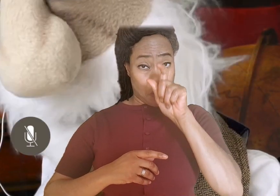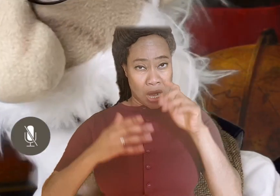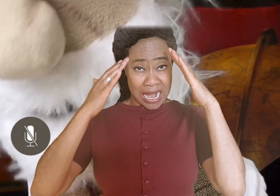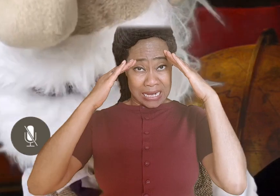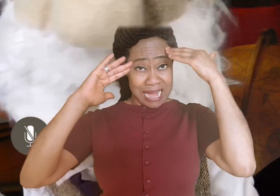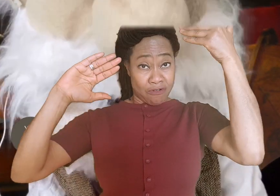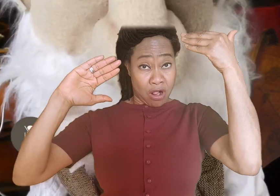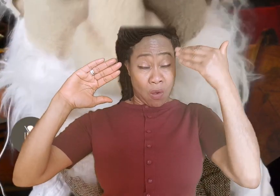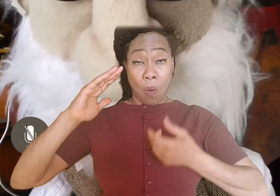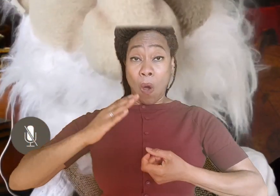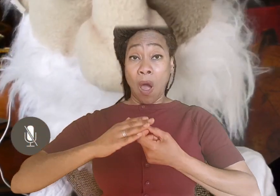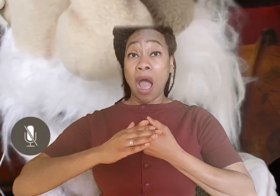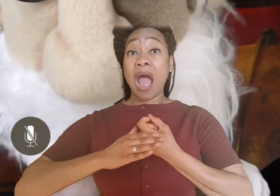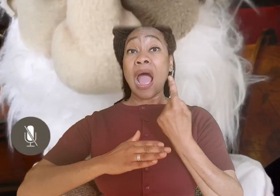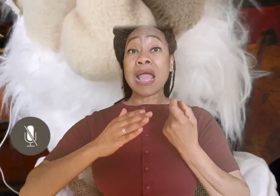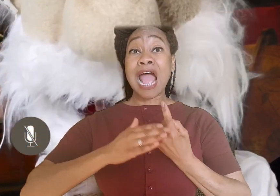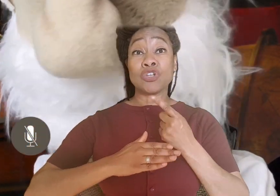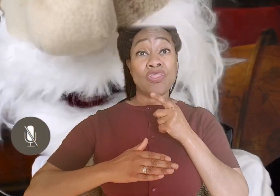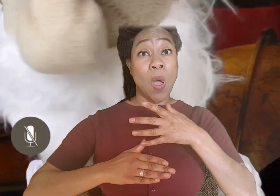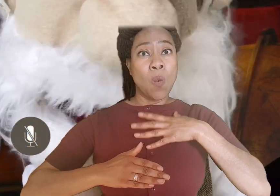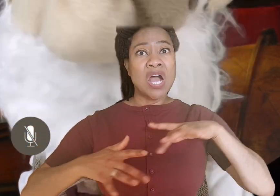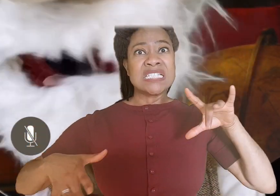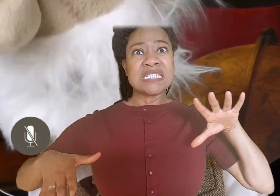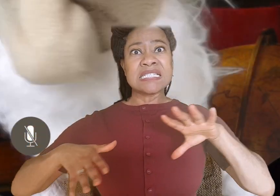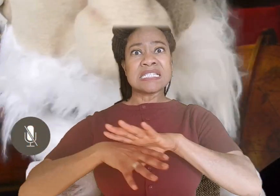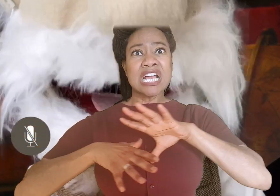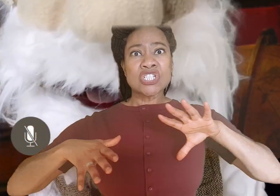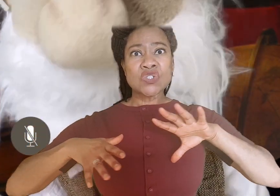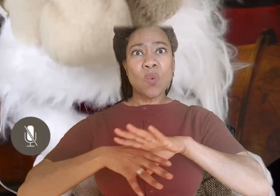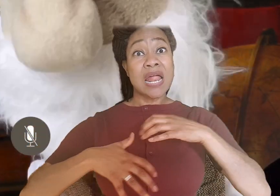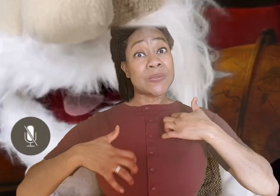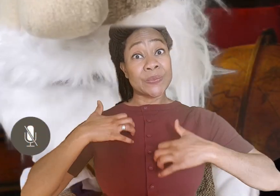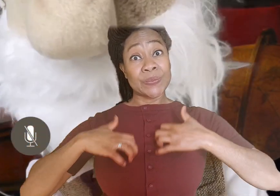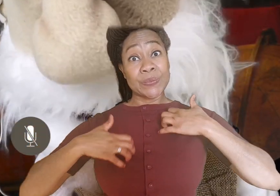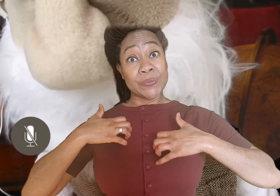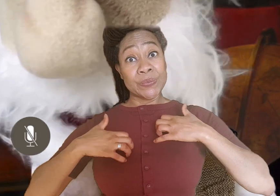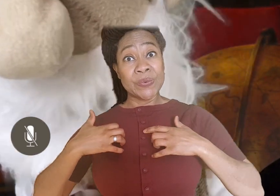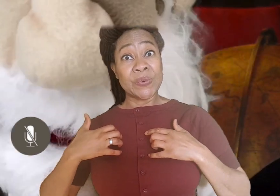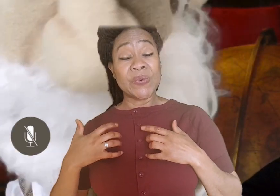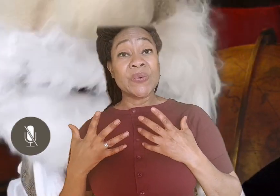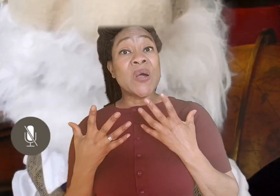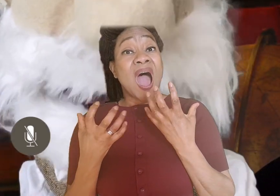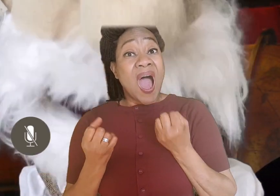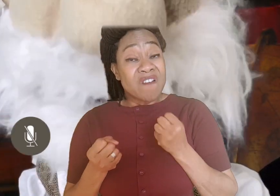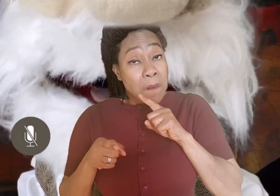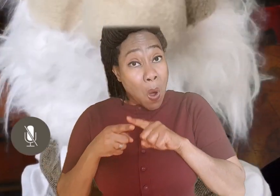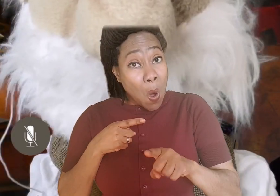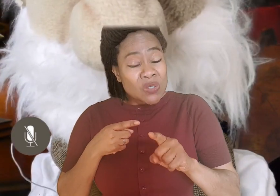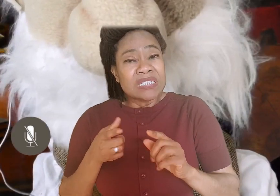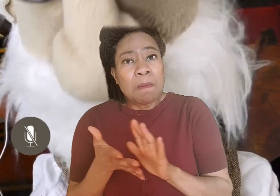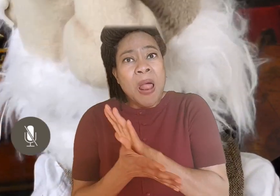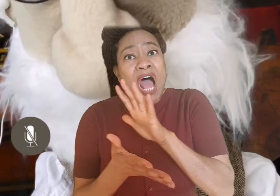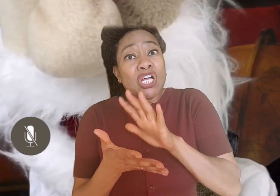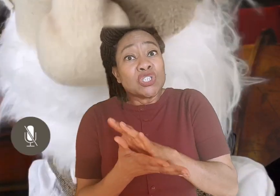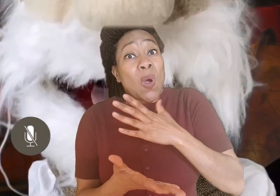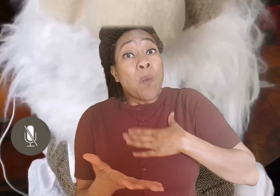whom an occasion for sexual excitement elicited feelings that were predominantly or exclusively unpleasurable,